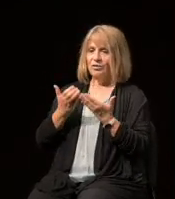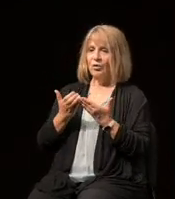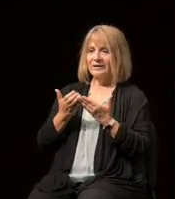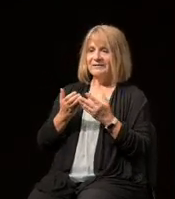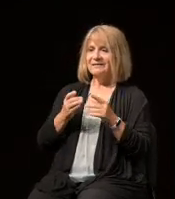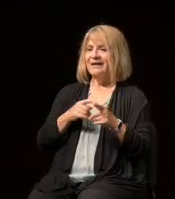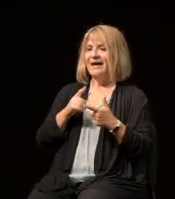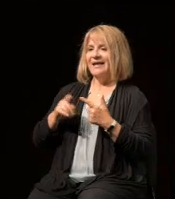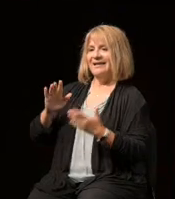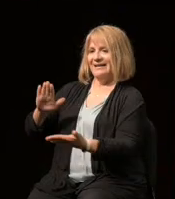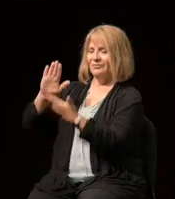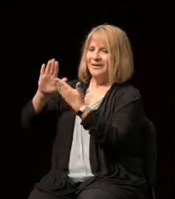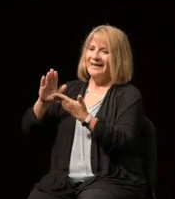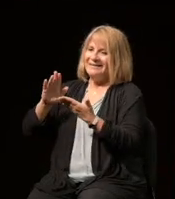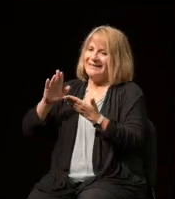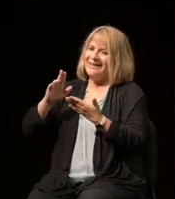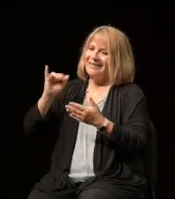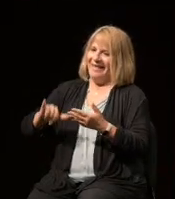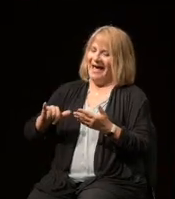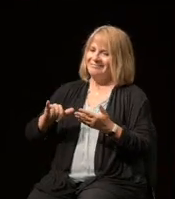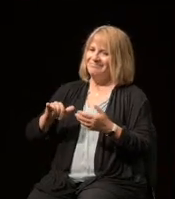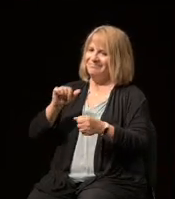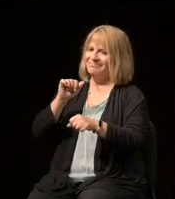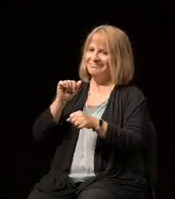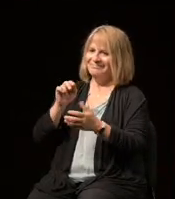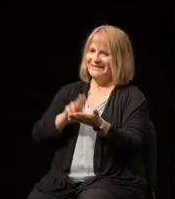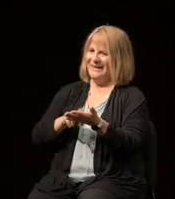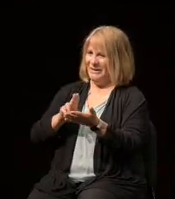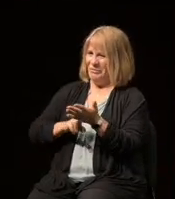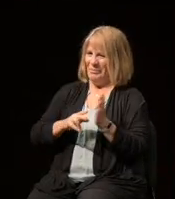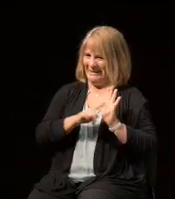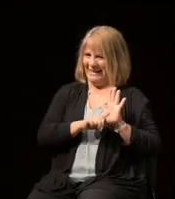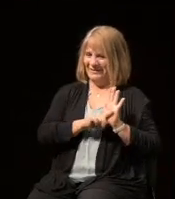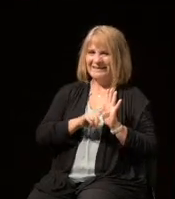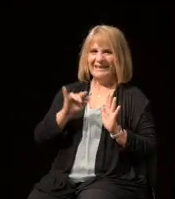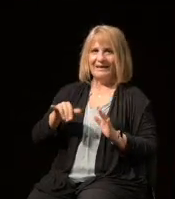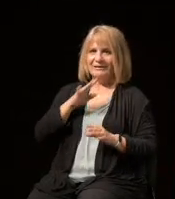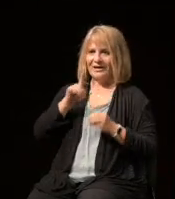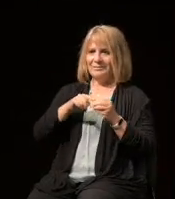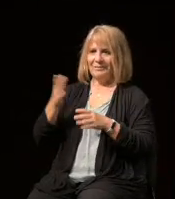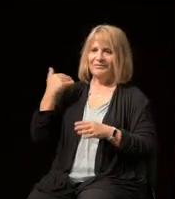enrollment deficit that Dr. Stearns mentioned earlier.